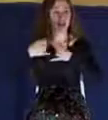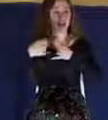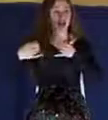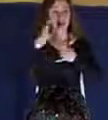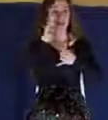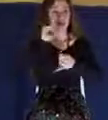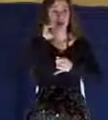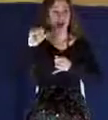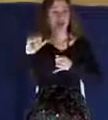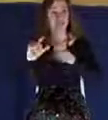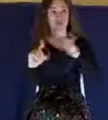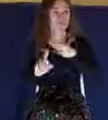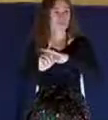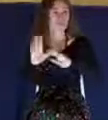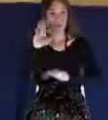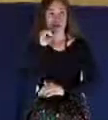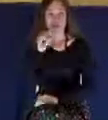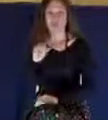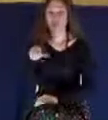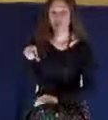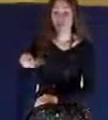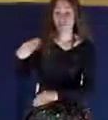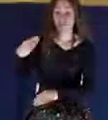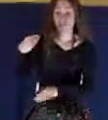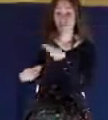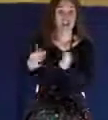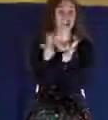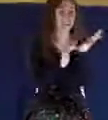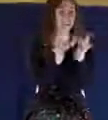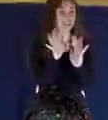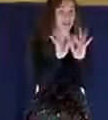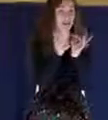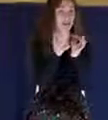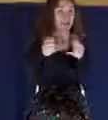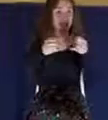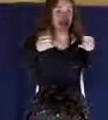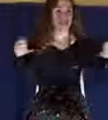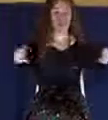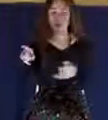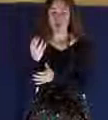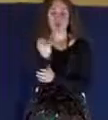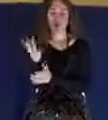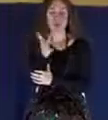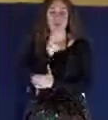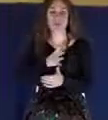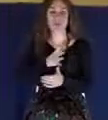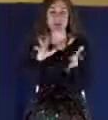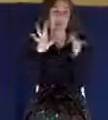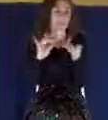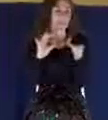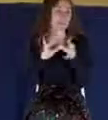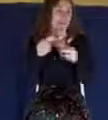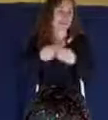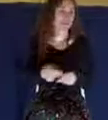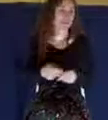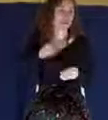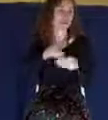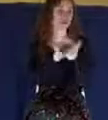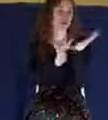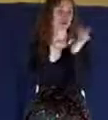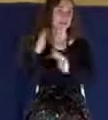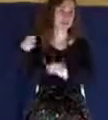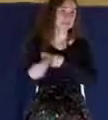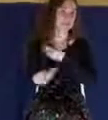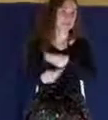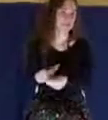mentioned in the genealogy of Christ. She's only one of four women that are mentioned in the genealogy of our Lord Jesus. But secondly, she's an